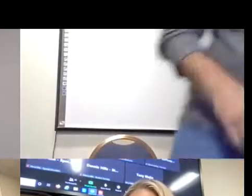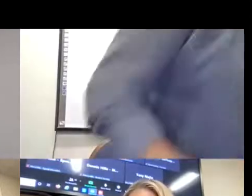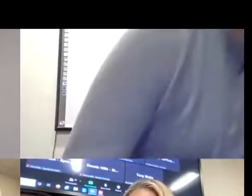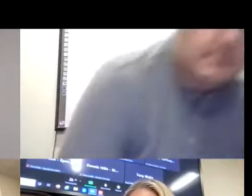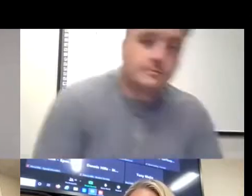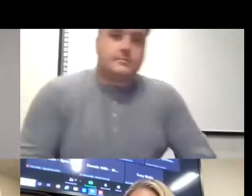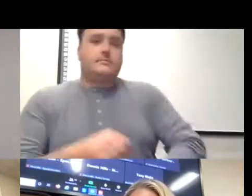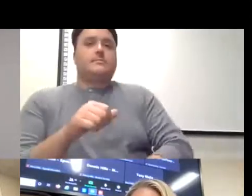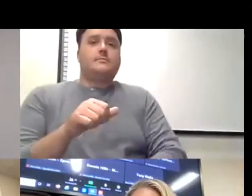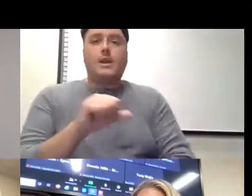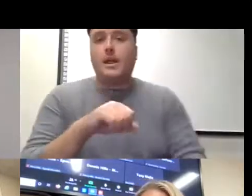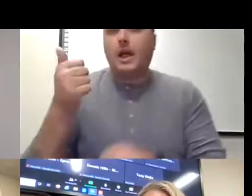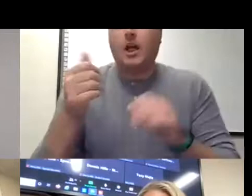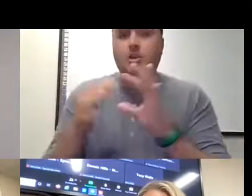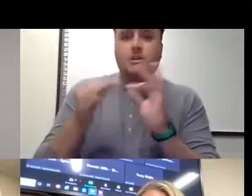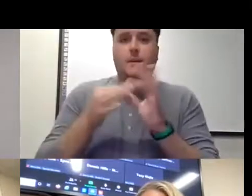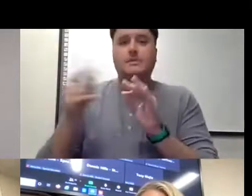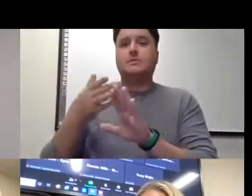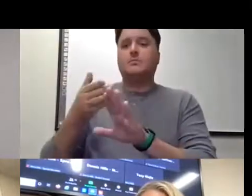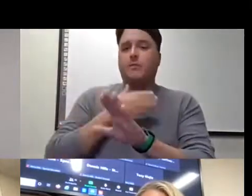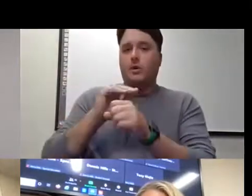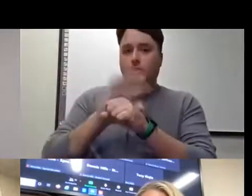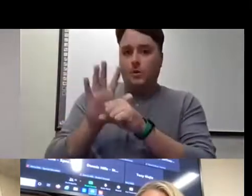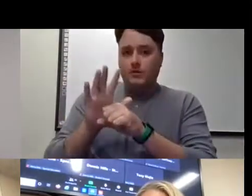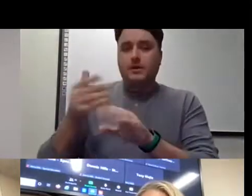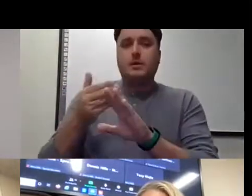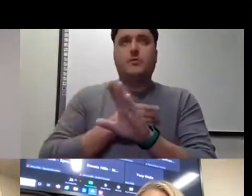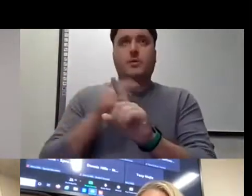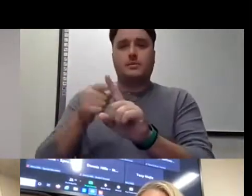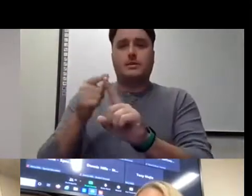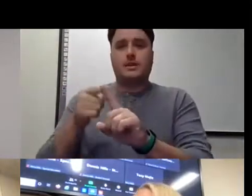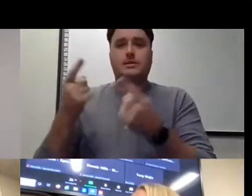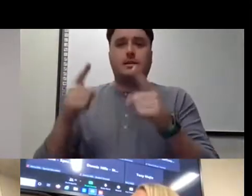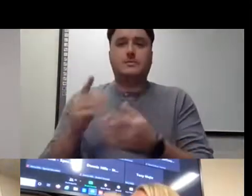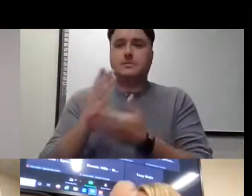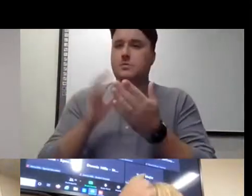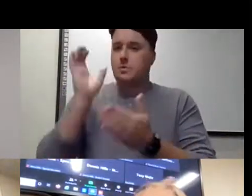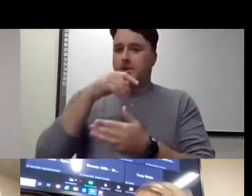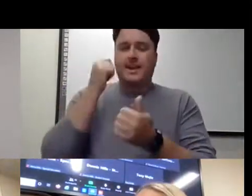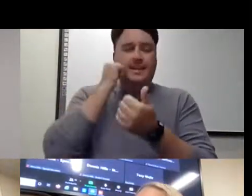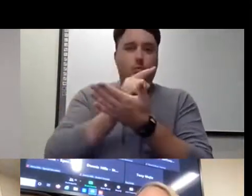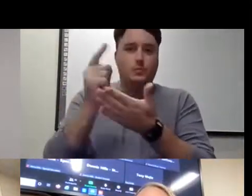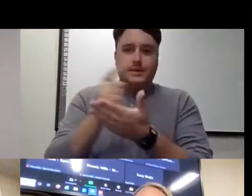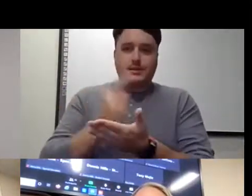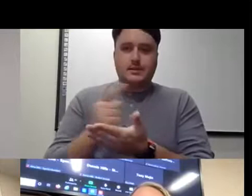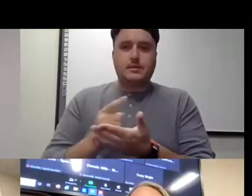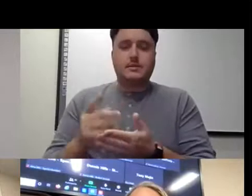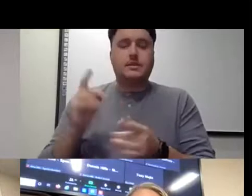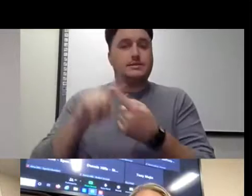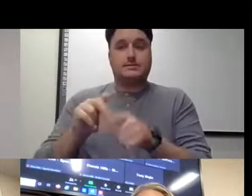July. Prior to COVID and prior to that one summer when we were meeting every single week until like 2 in the